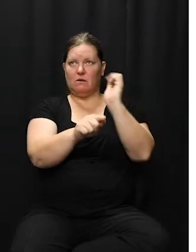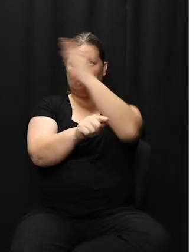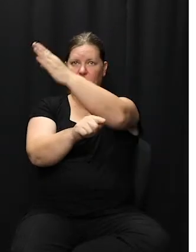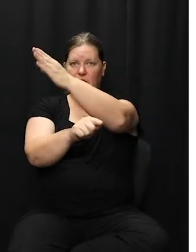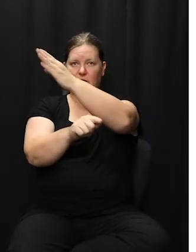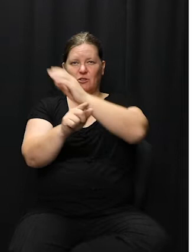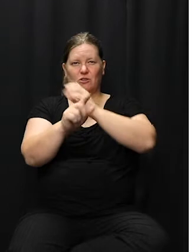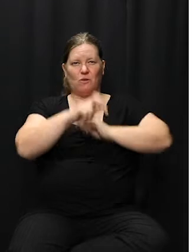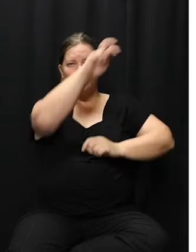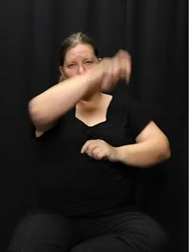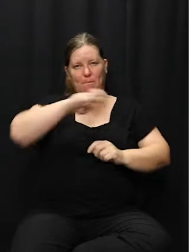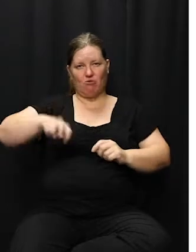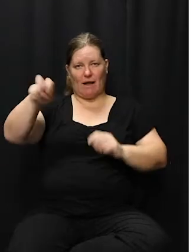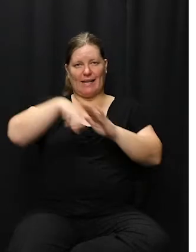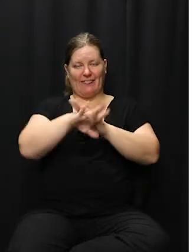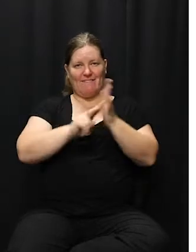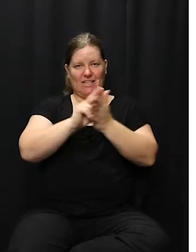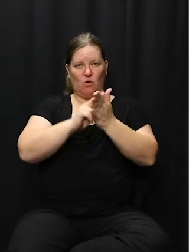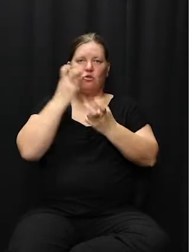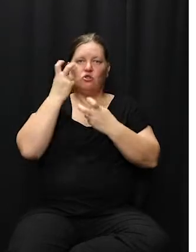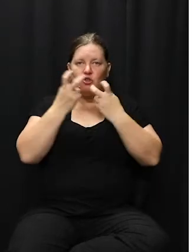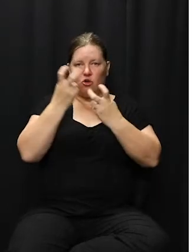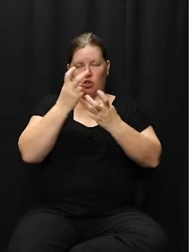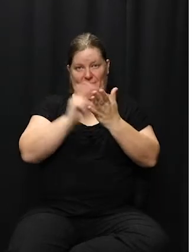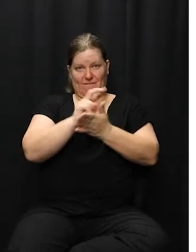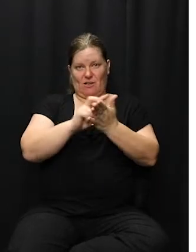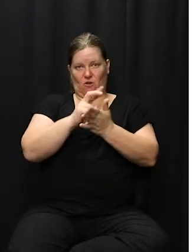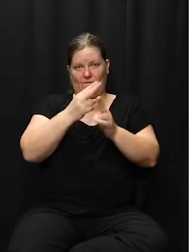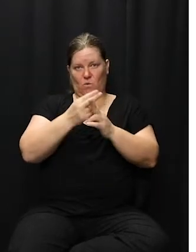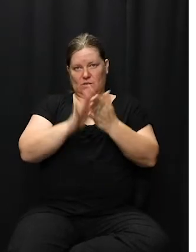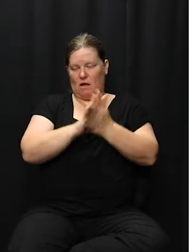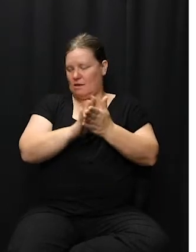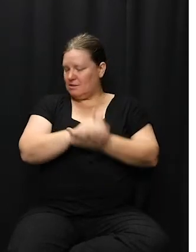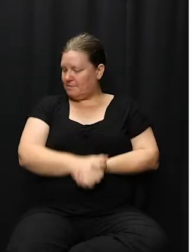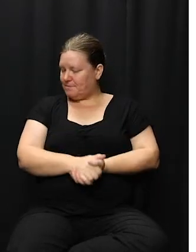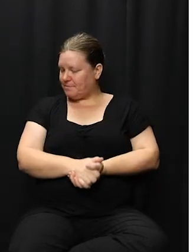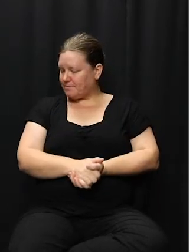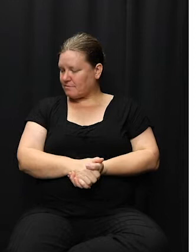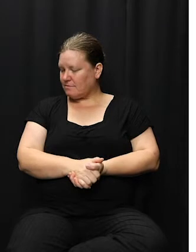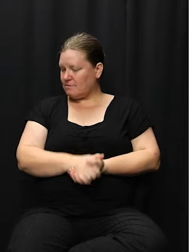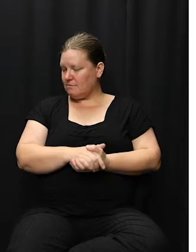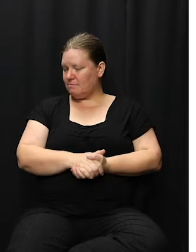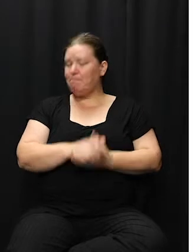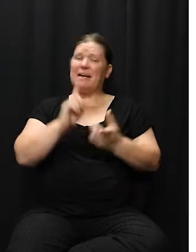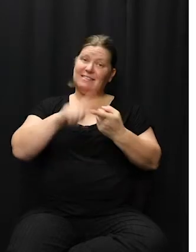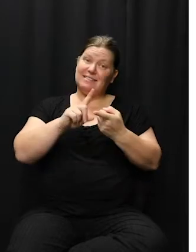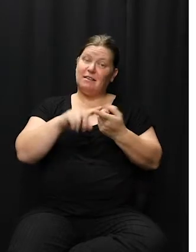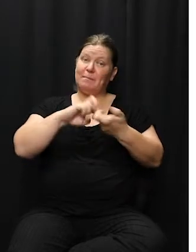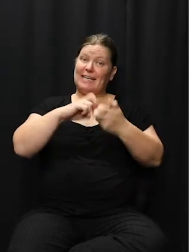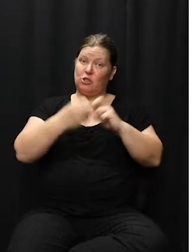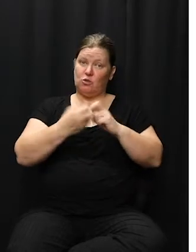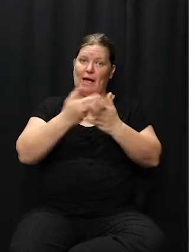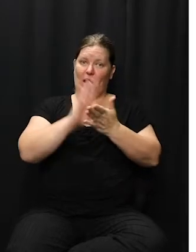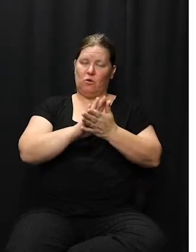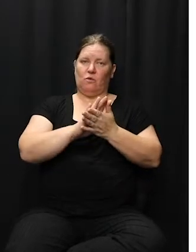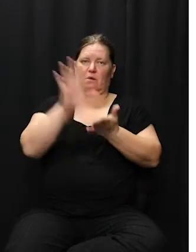it's fantastic. It can search through video for particular signs. But it's still a big issue is how you record the actual language and write it